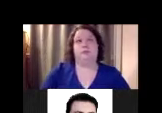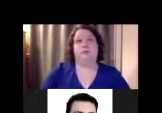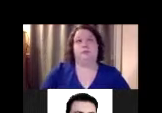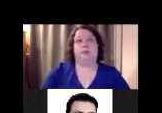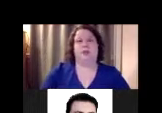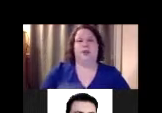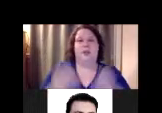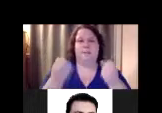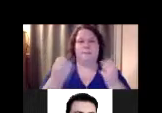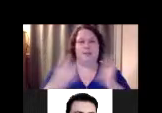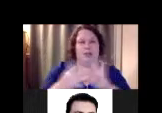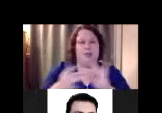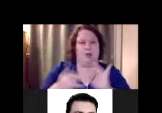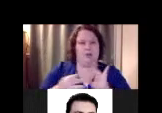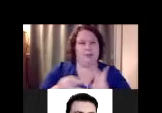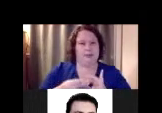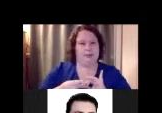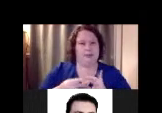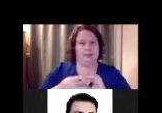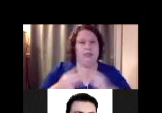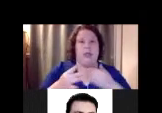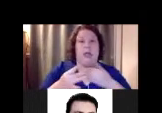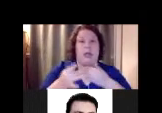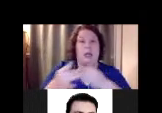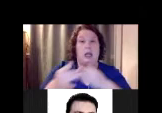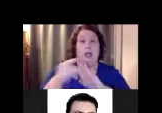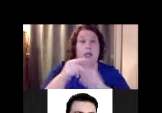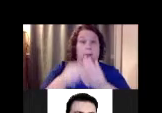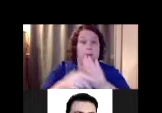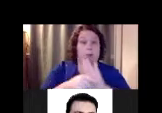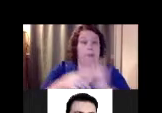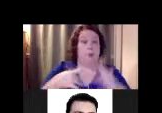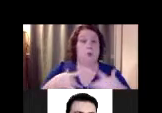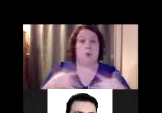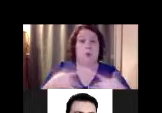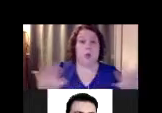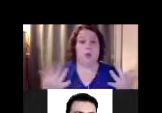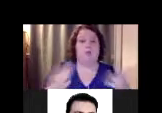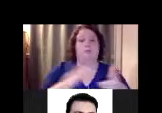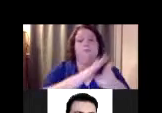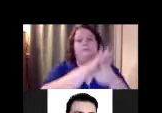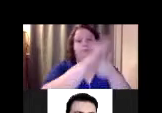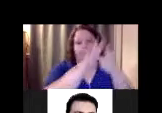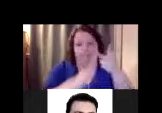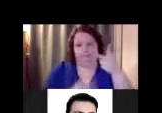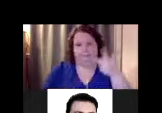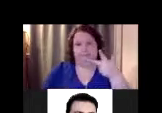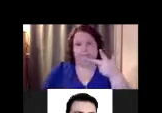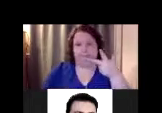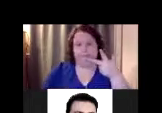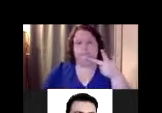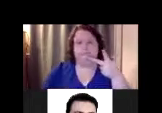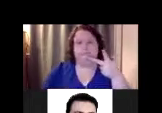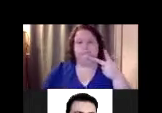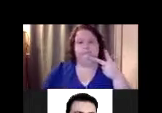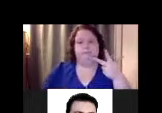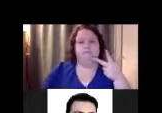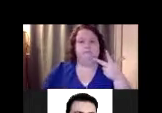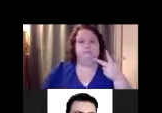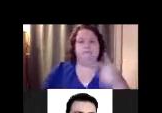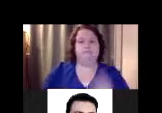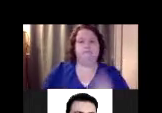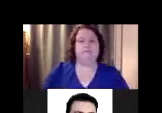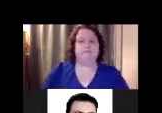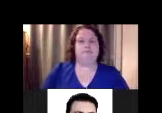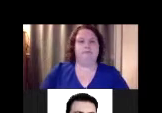are the guiding principles, making sure that this is setting correctly of 1, 2, and 3 to be able to create that